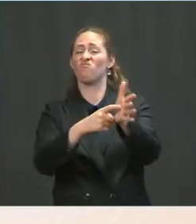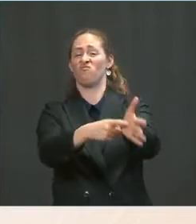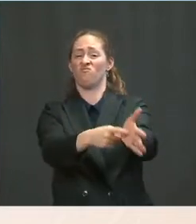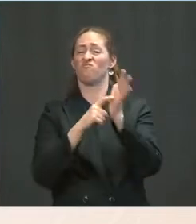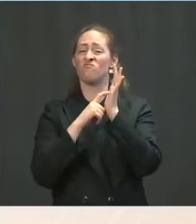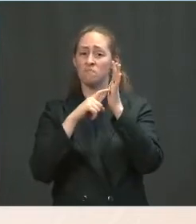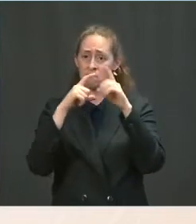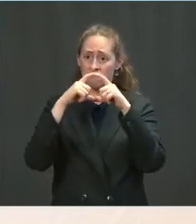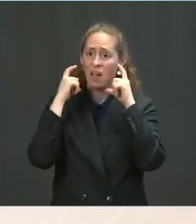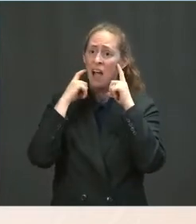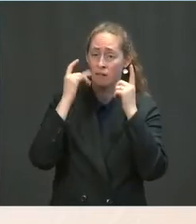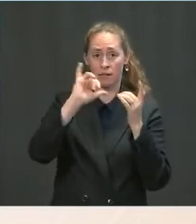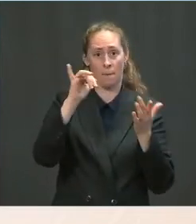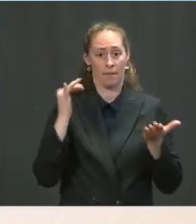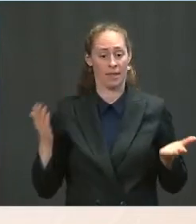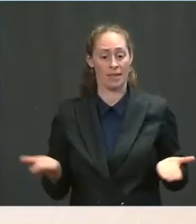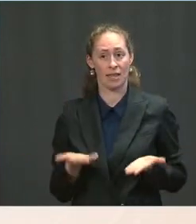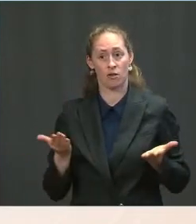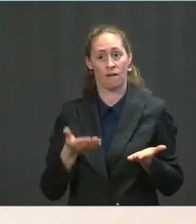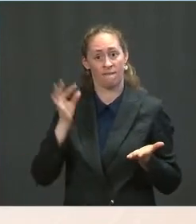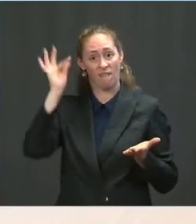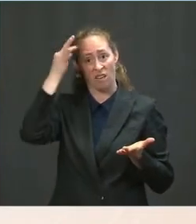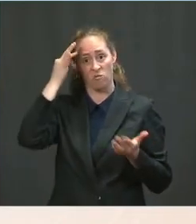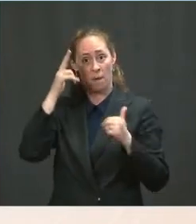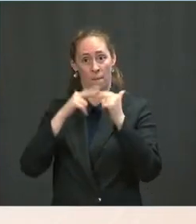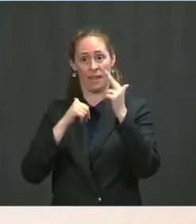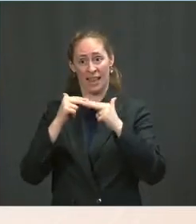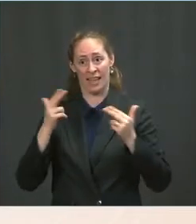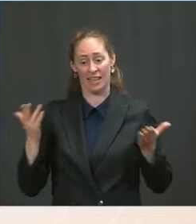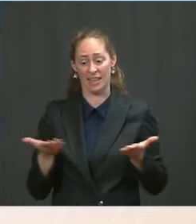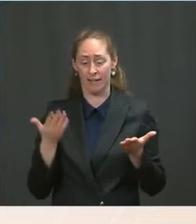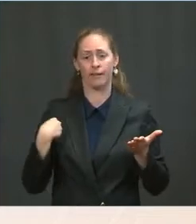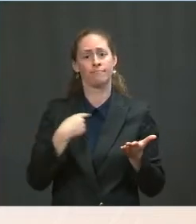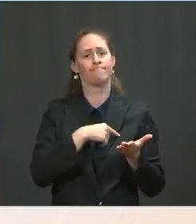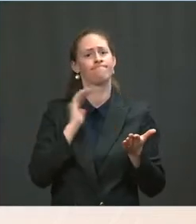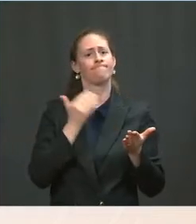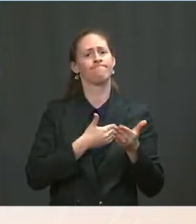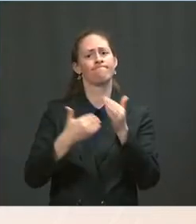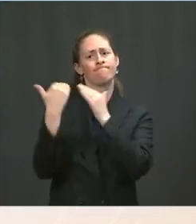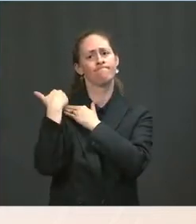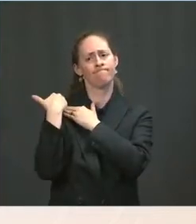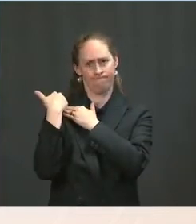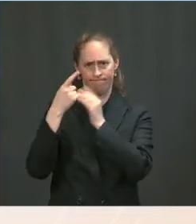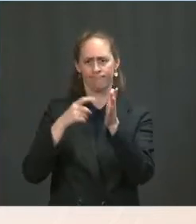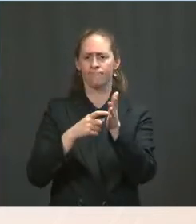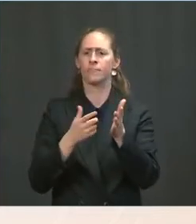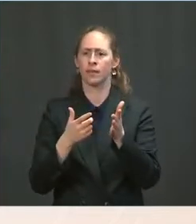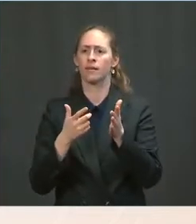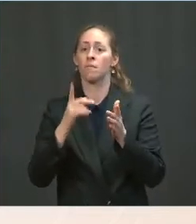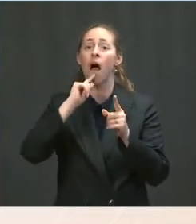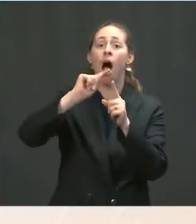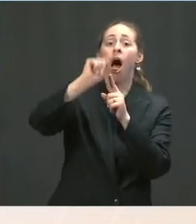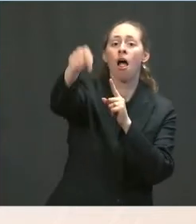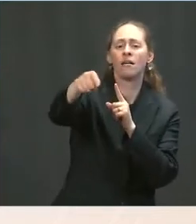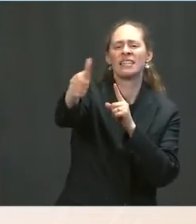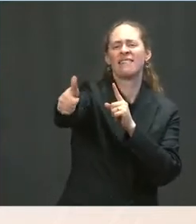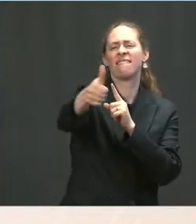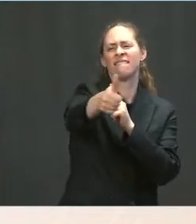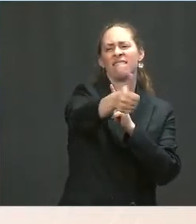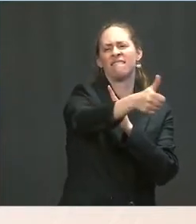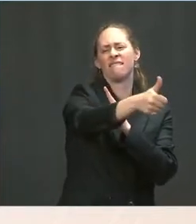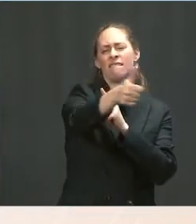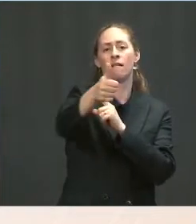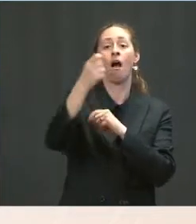here. As the federal government, we are not mandating mask wearing. We're following, again, CDC